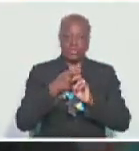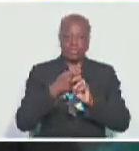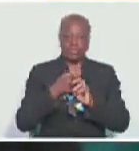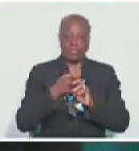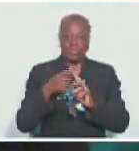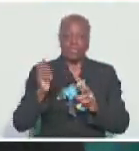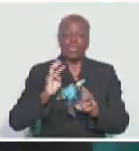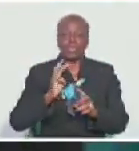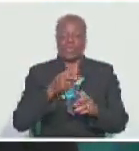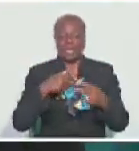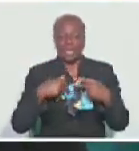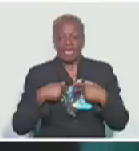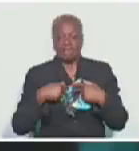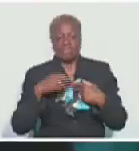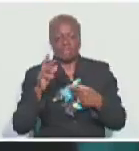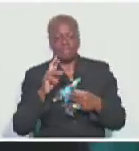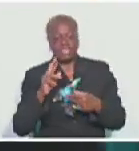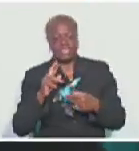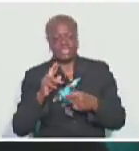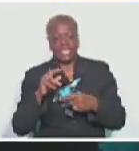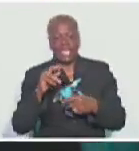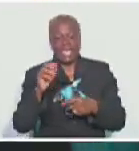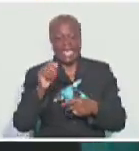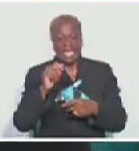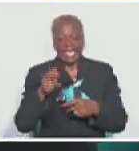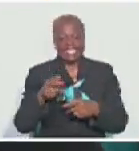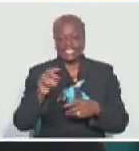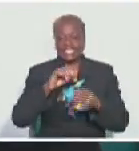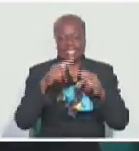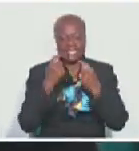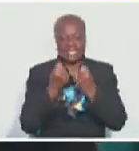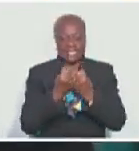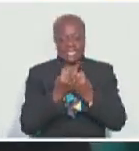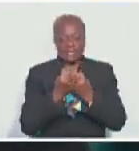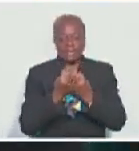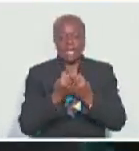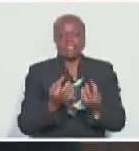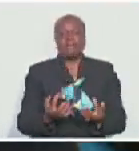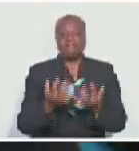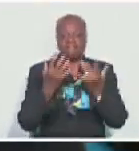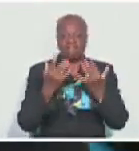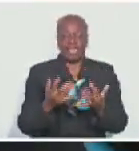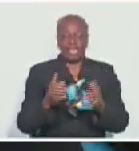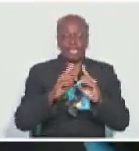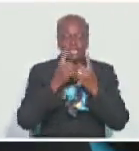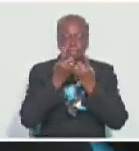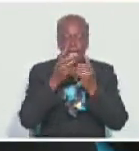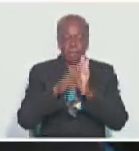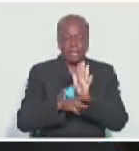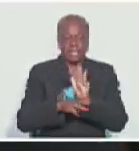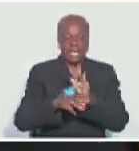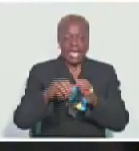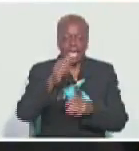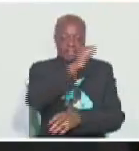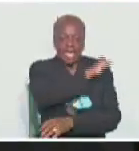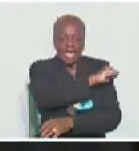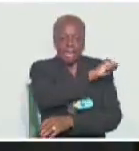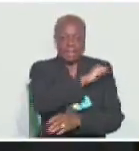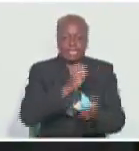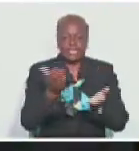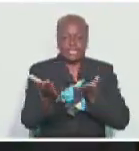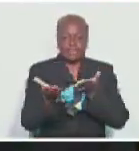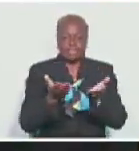is doing an excellent job along with the Hays team, with the fire department, along with the ambulance service, and they are giving